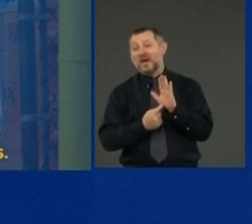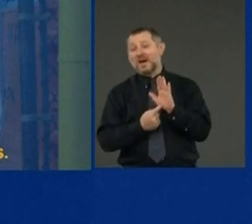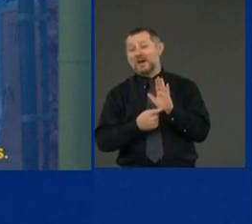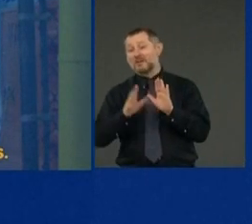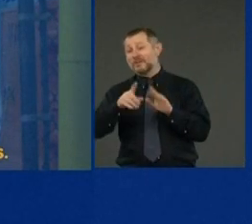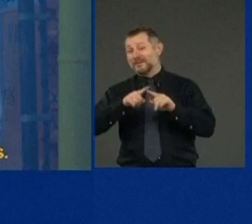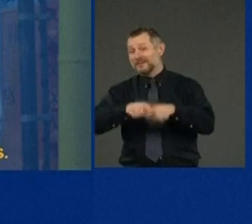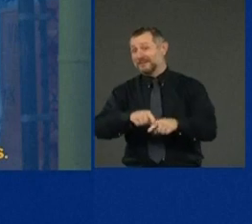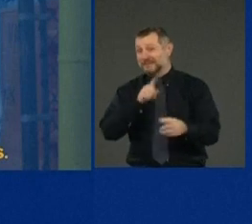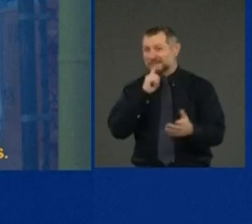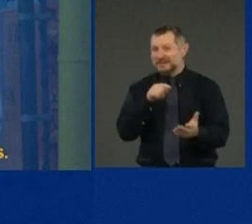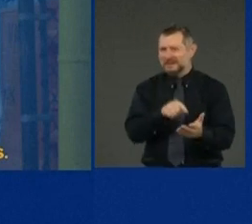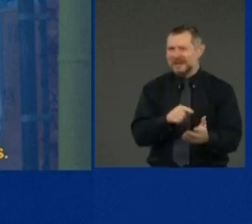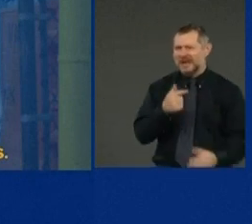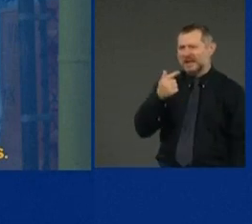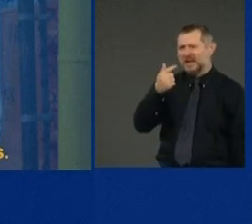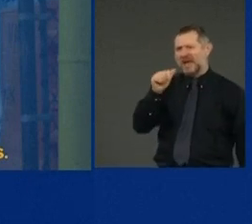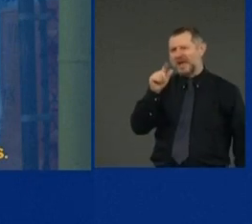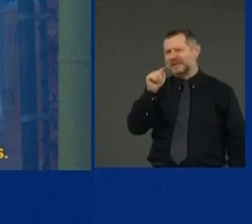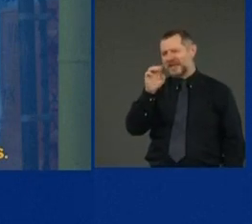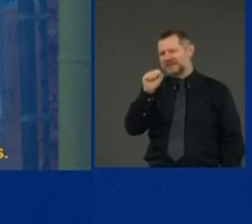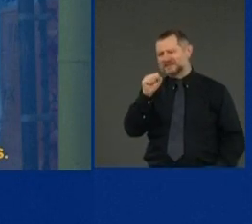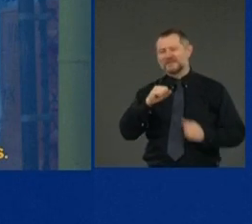which is the Gates-funded IHME model.